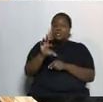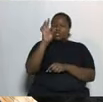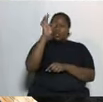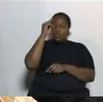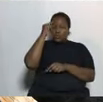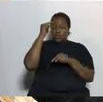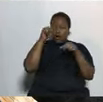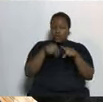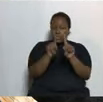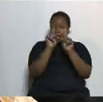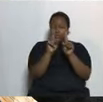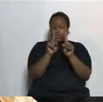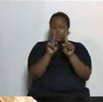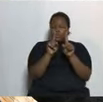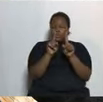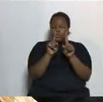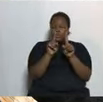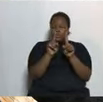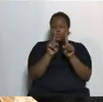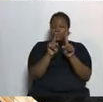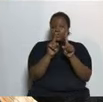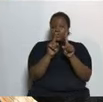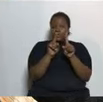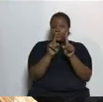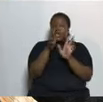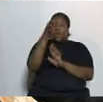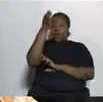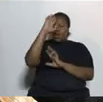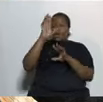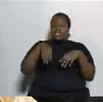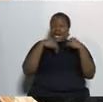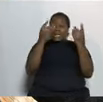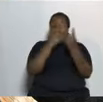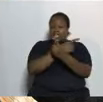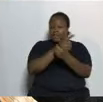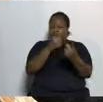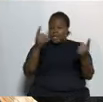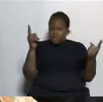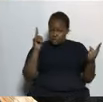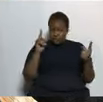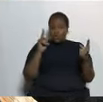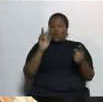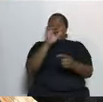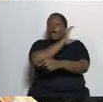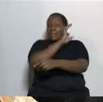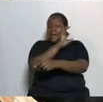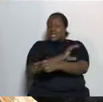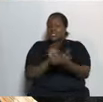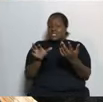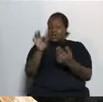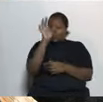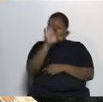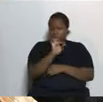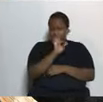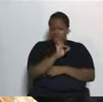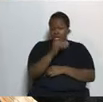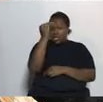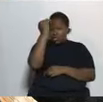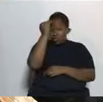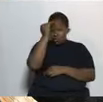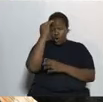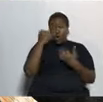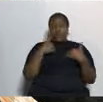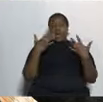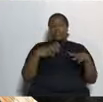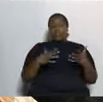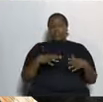choose for yourselves. God has given you the capacity to choose. You know, there are people